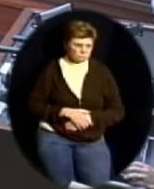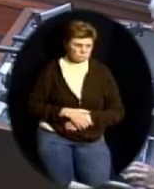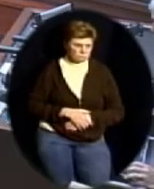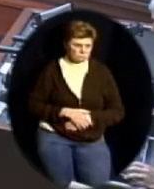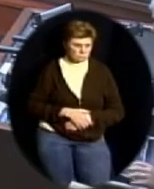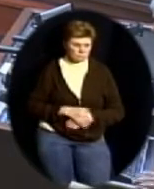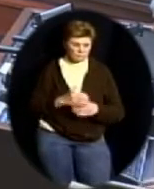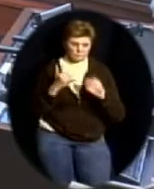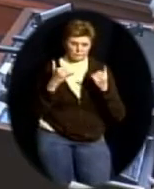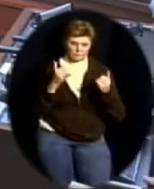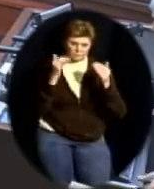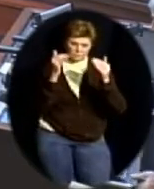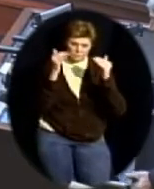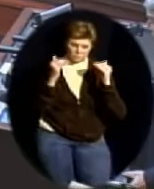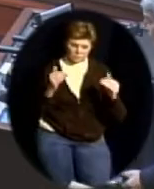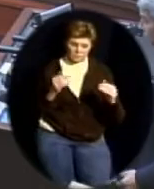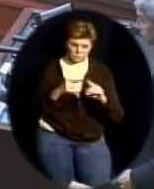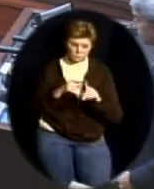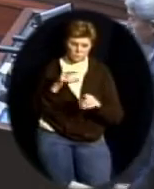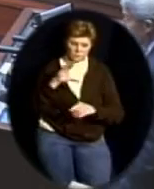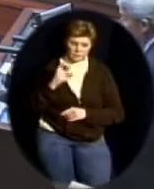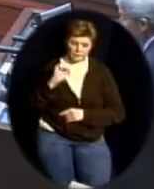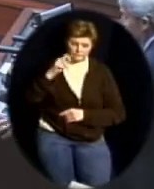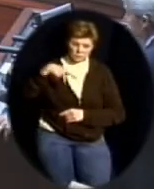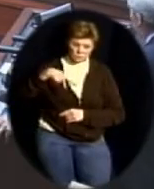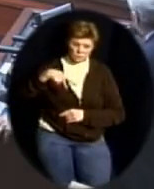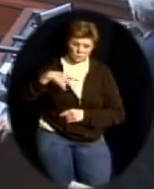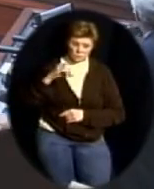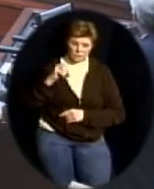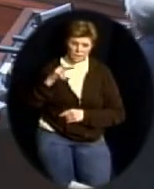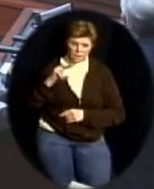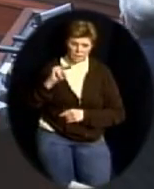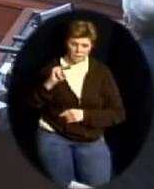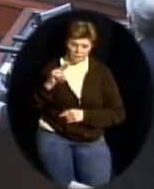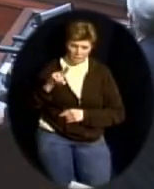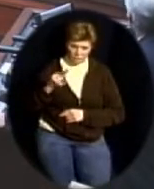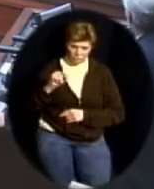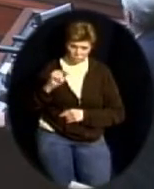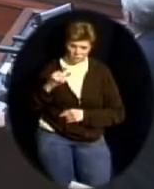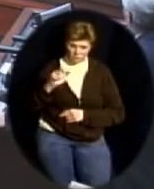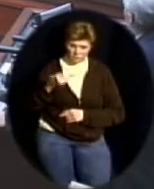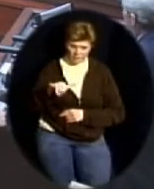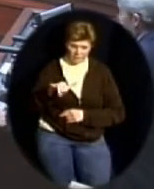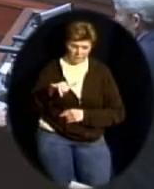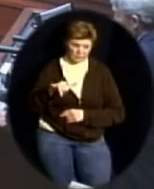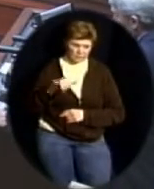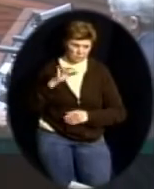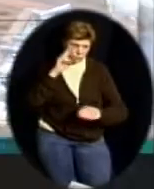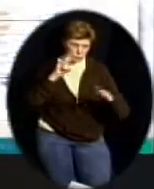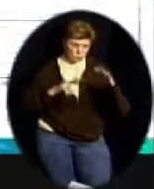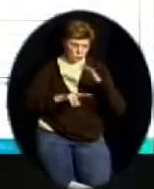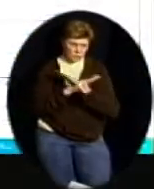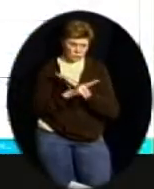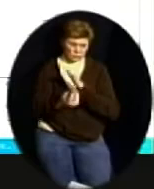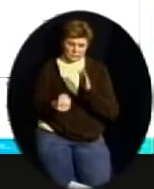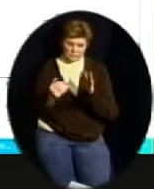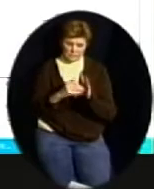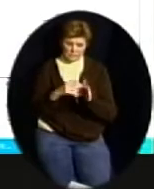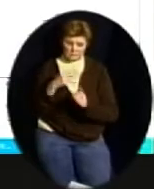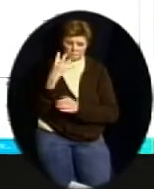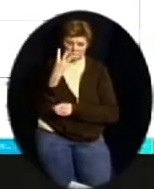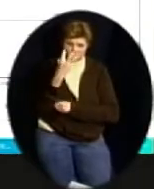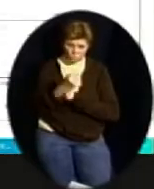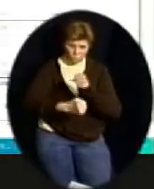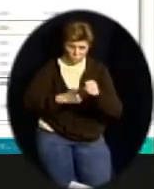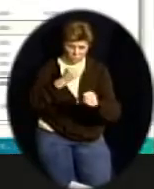Now moving to capital outlay expenditures. Once again, we've looked at a 4-year projection, and on this particular one, there's